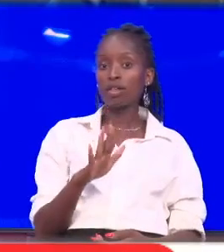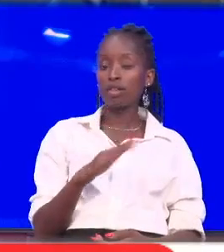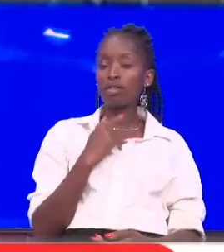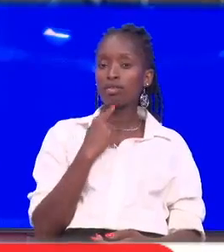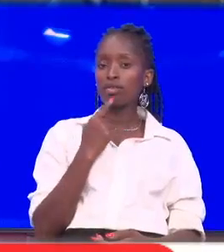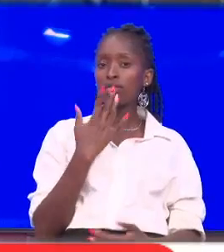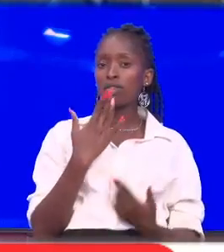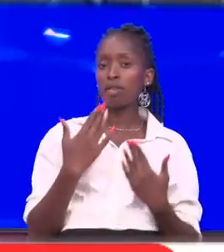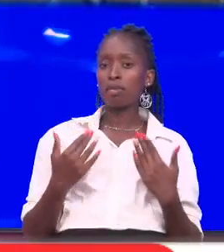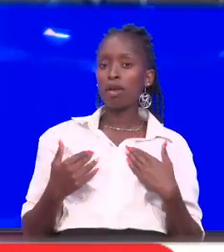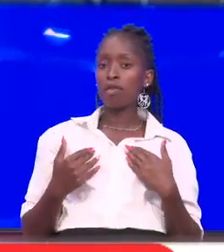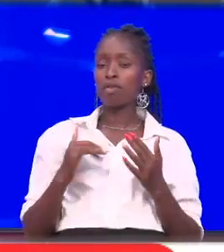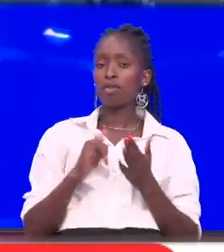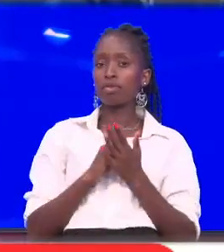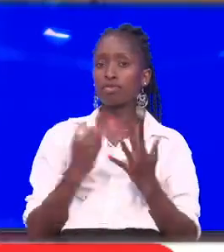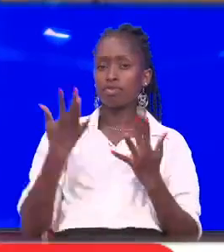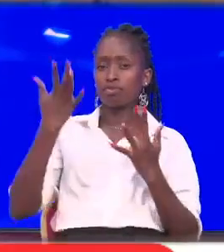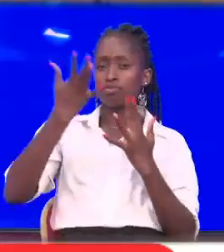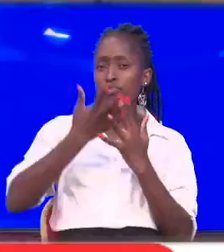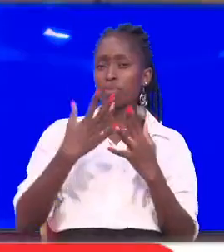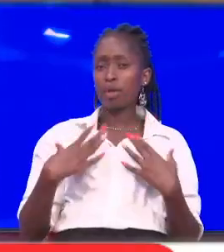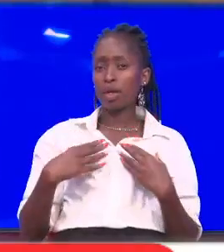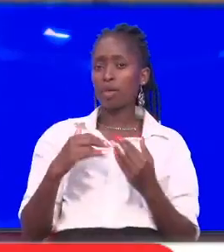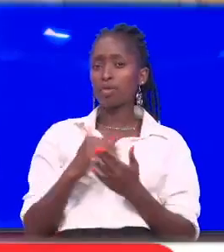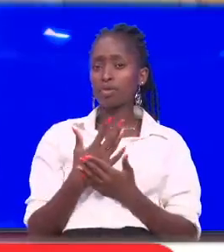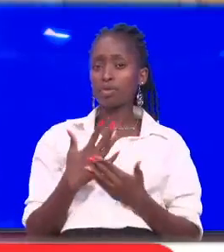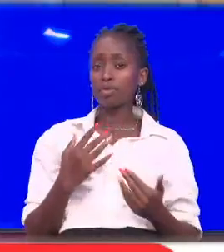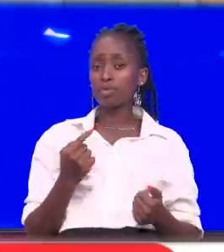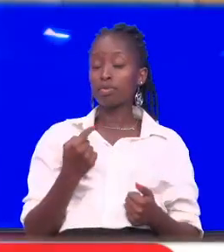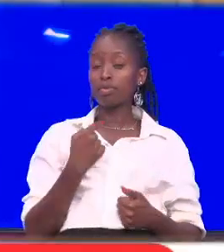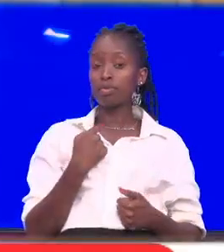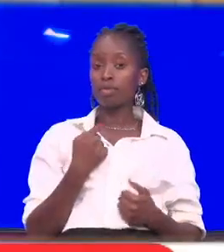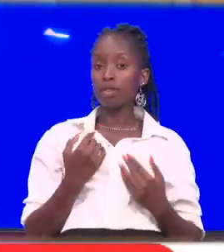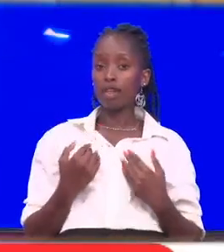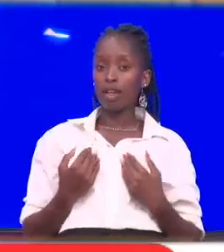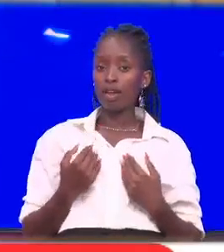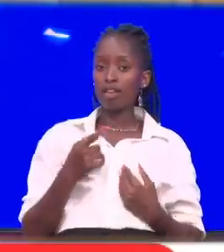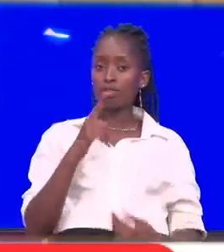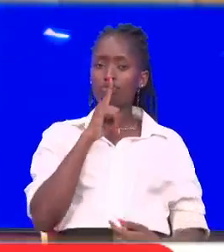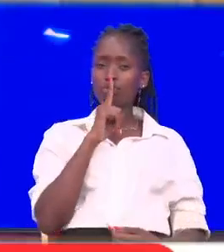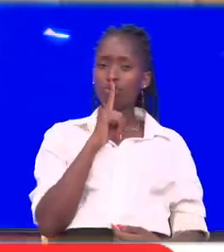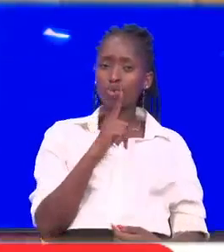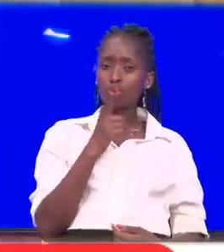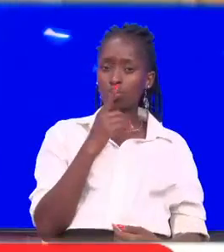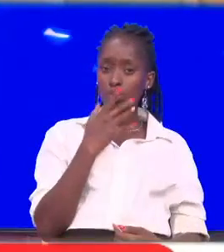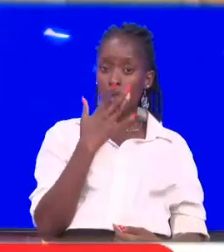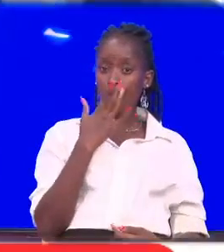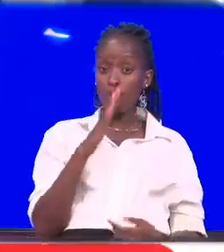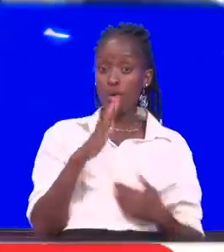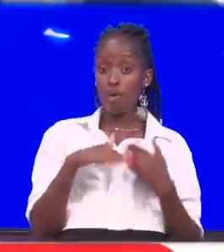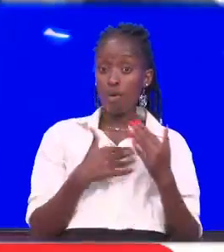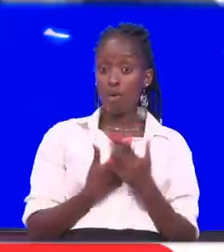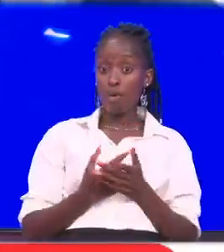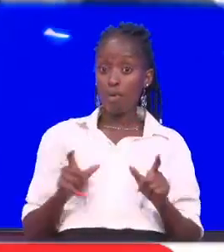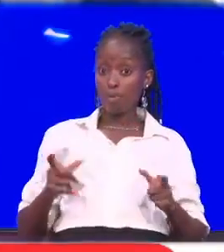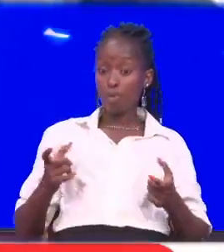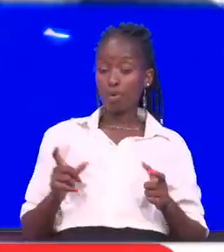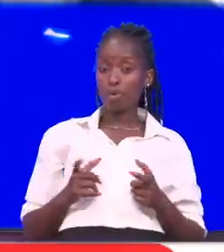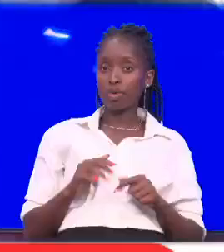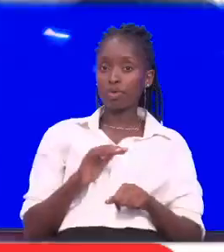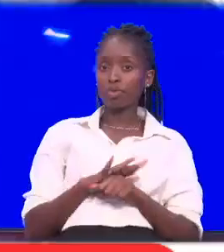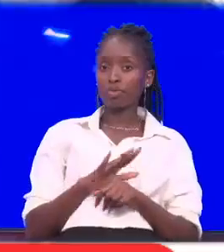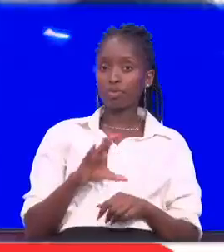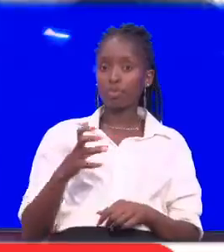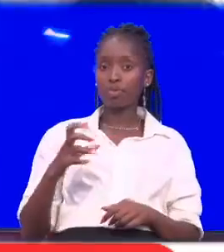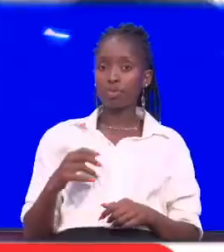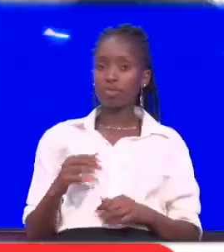health services countrywide. Now, the deputy governor, Arthur Odera, assured the media on Sunday of the county government's dedication to addressing